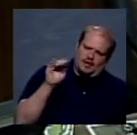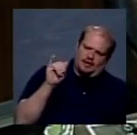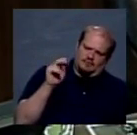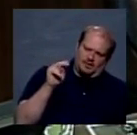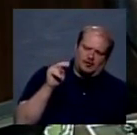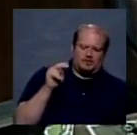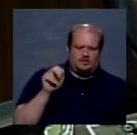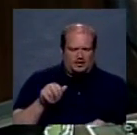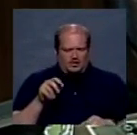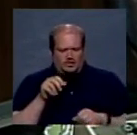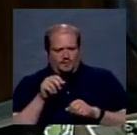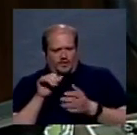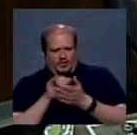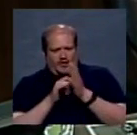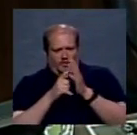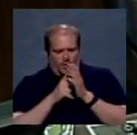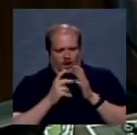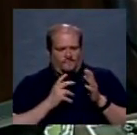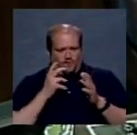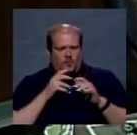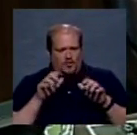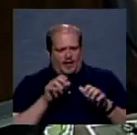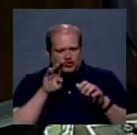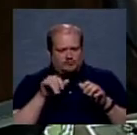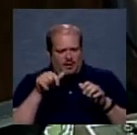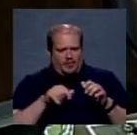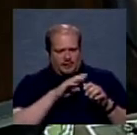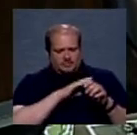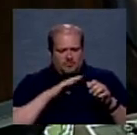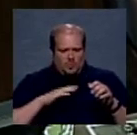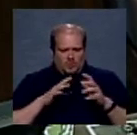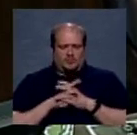can do, or does that Mayor require formal action by this board?